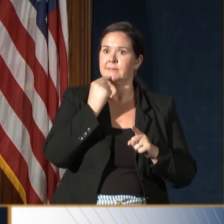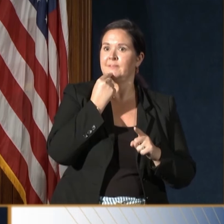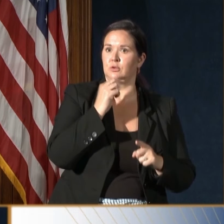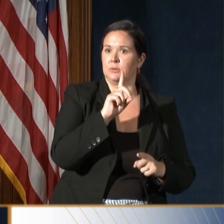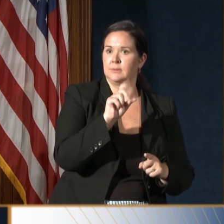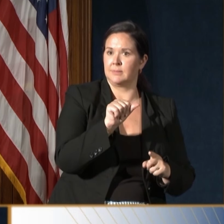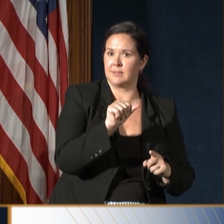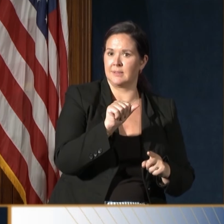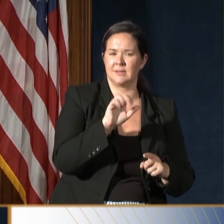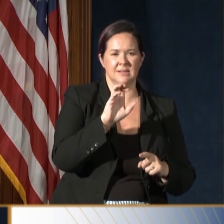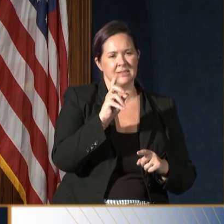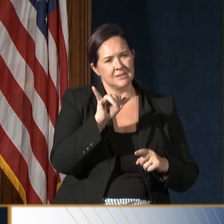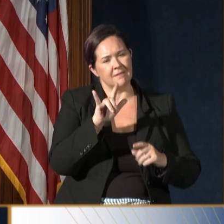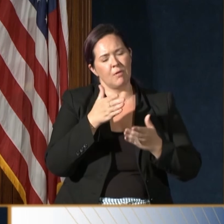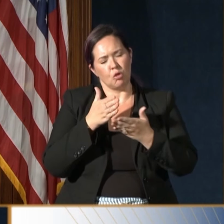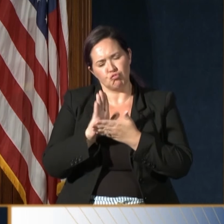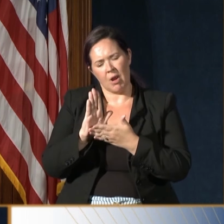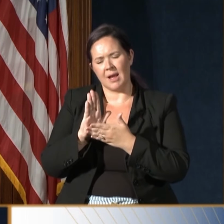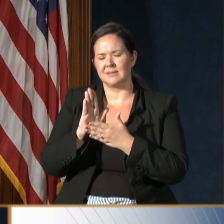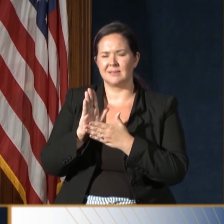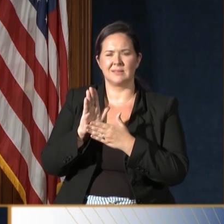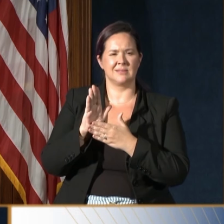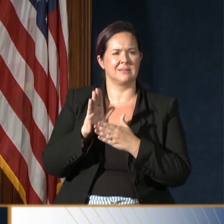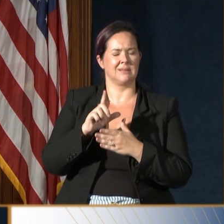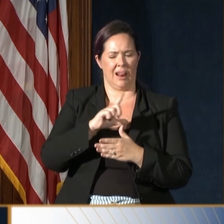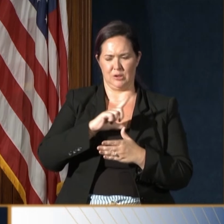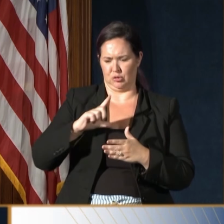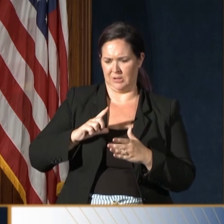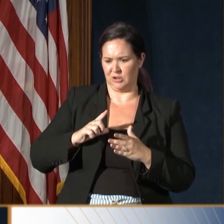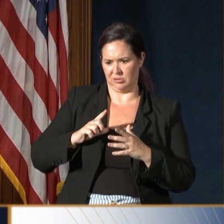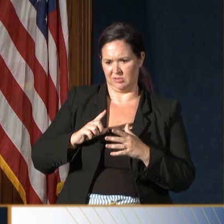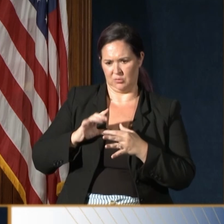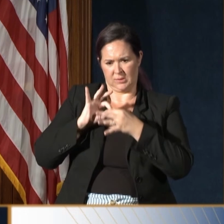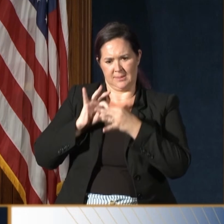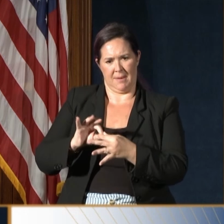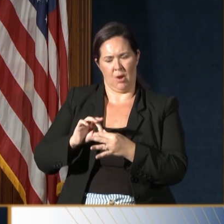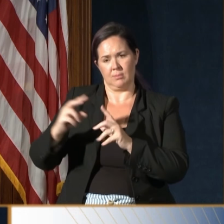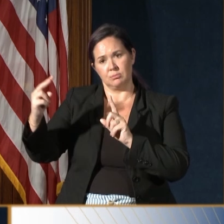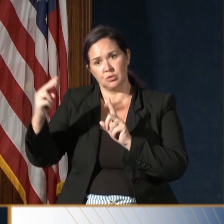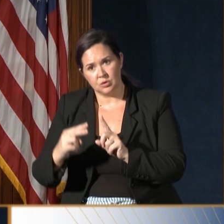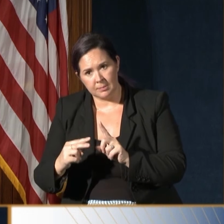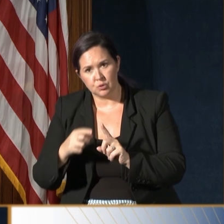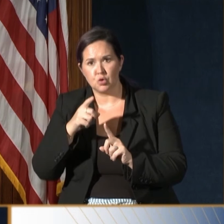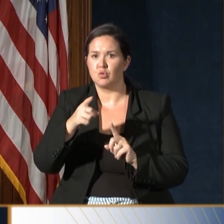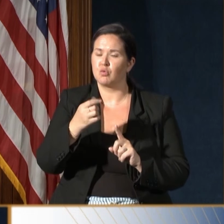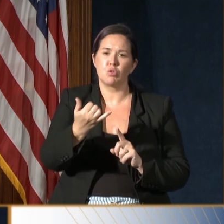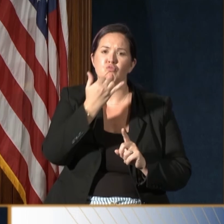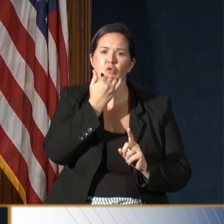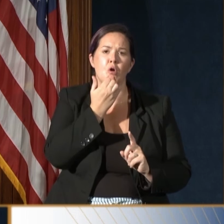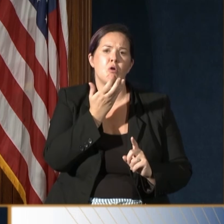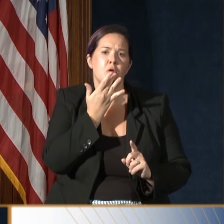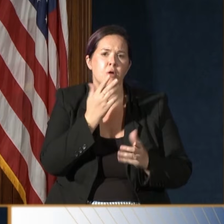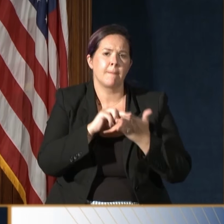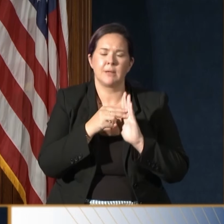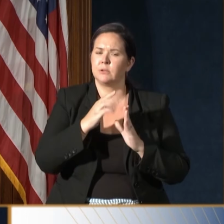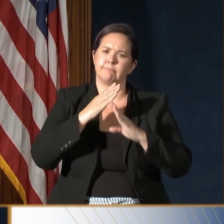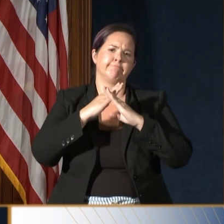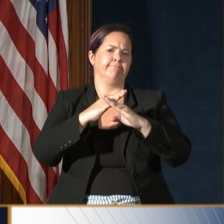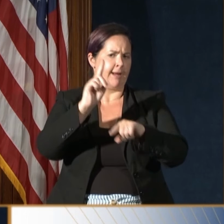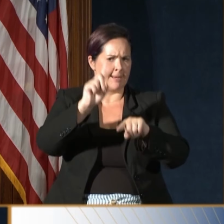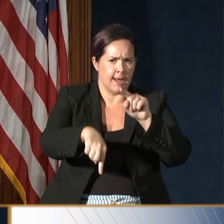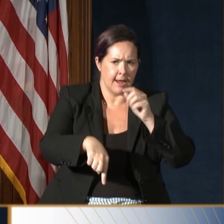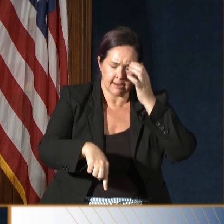Now, if civil rights legislation is about perception, you're the wrong color, so you're not able. Baloney. You're the